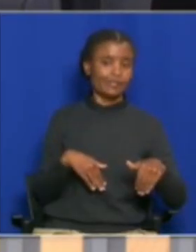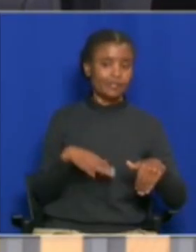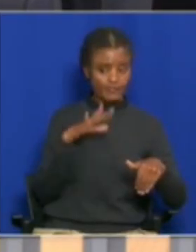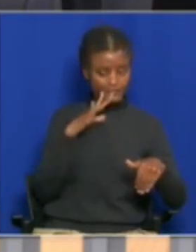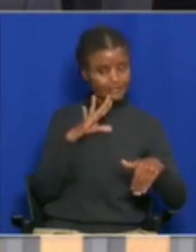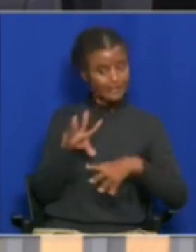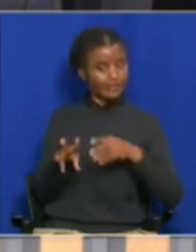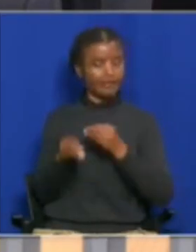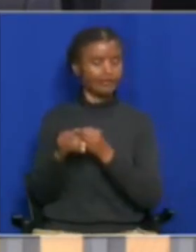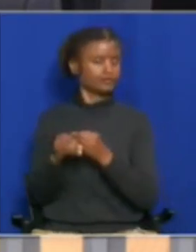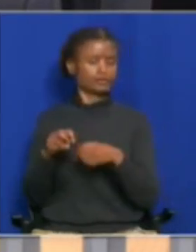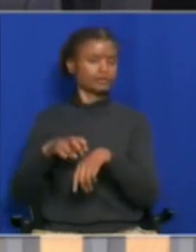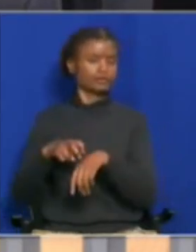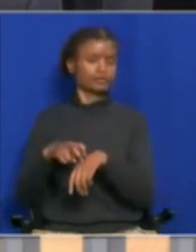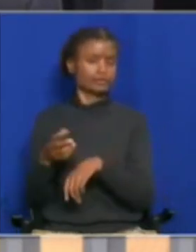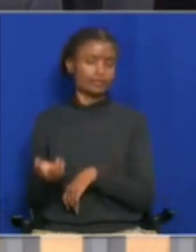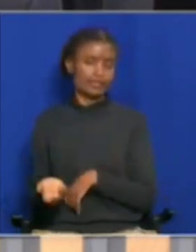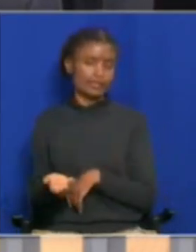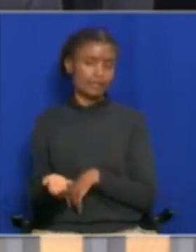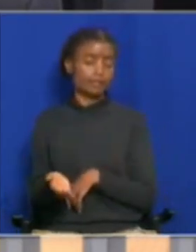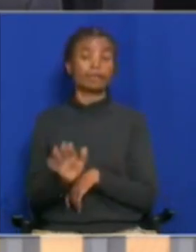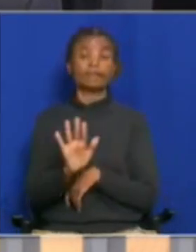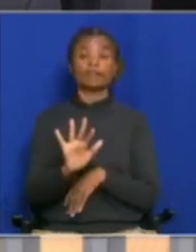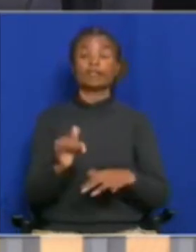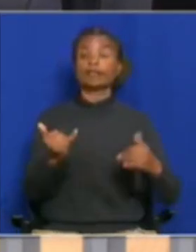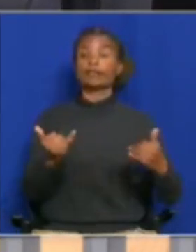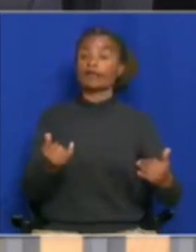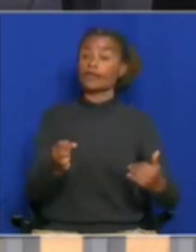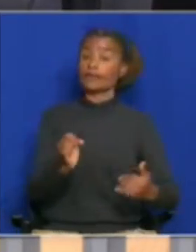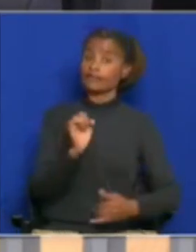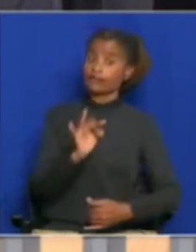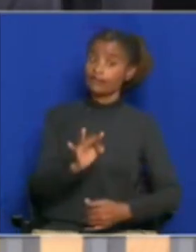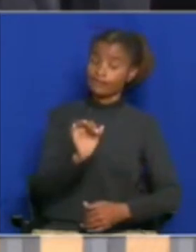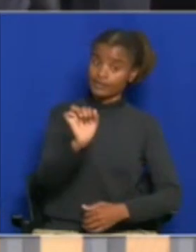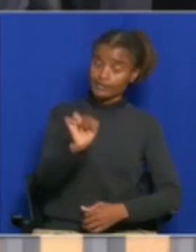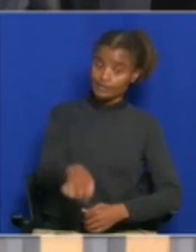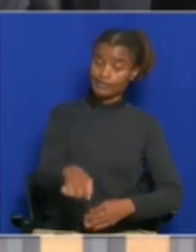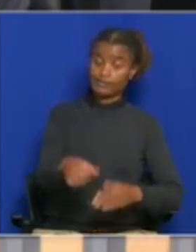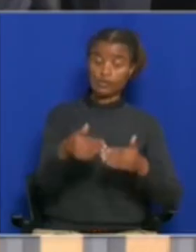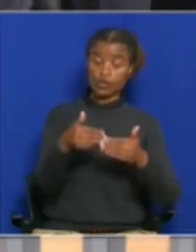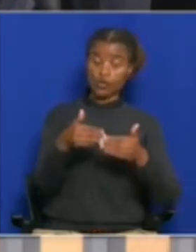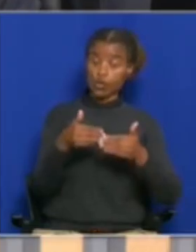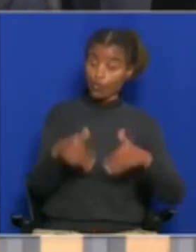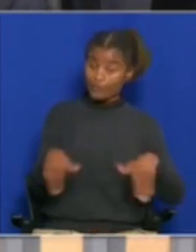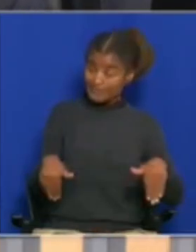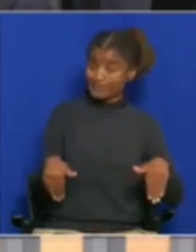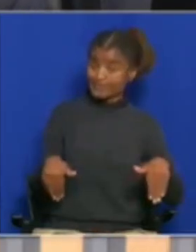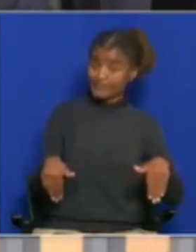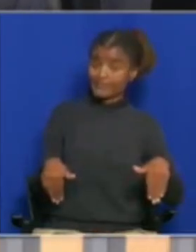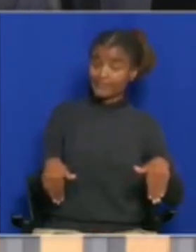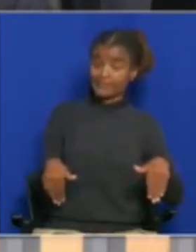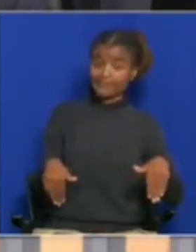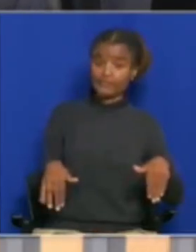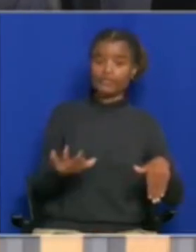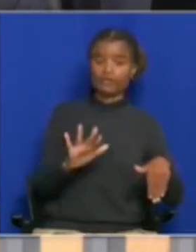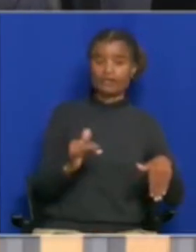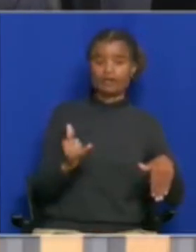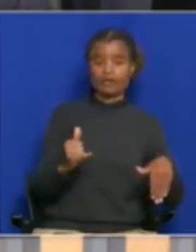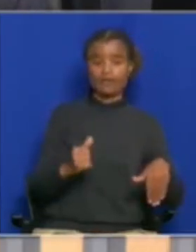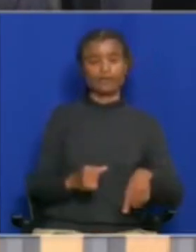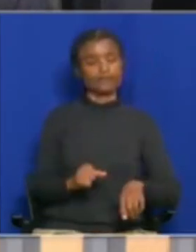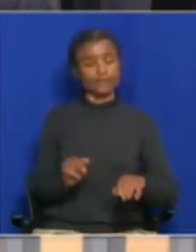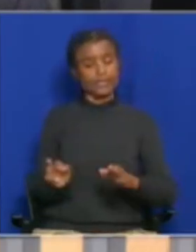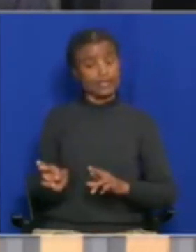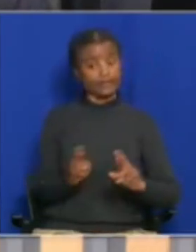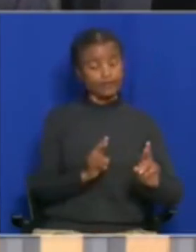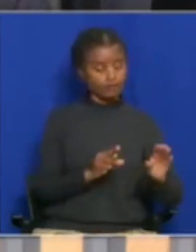if it is objective, did you operate, when you looked at this referral, did you operate on the basis